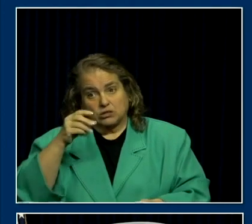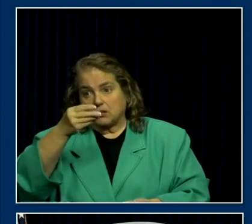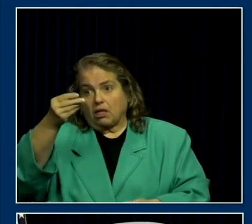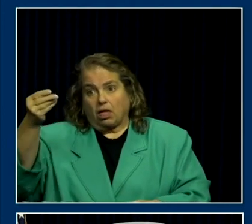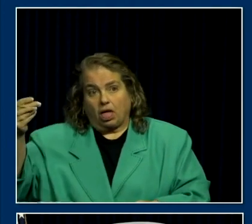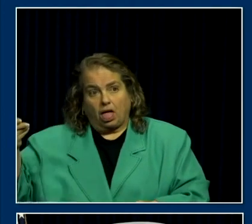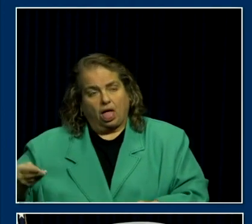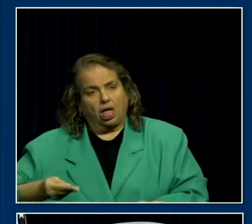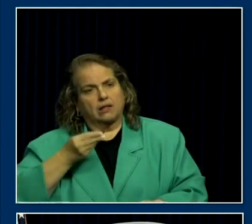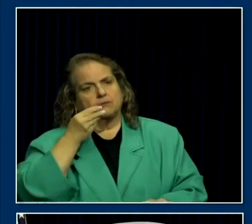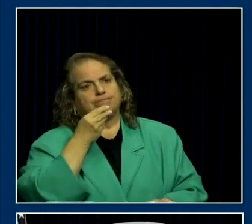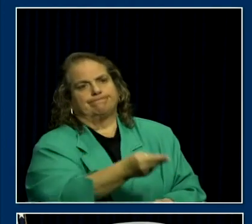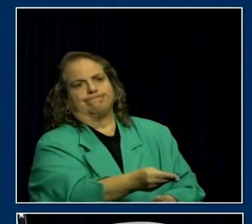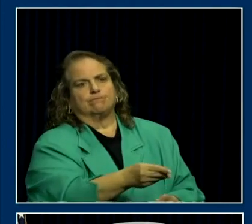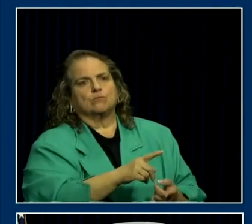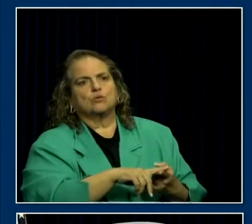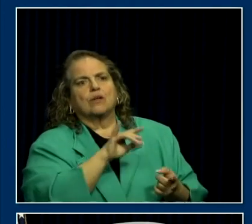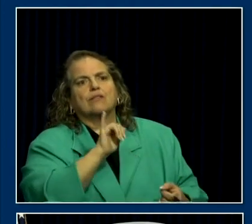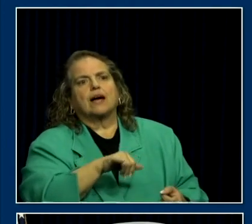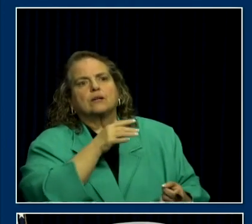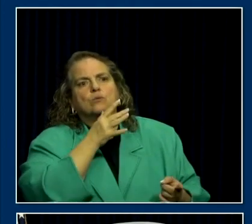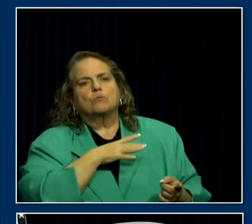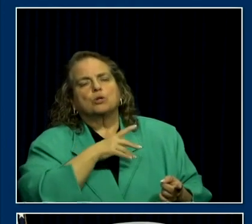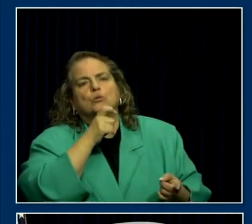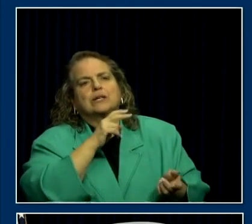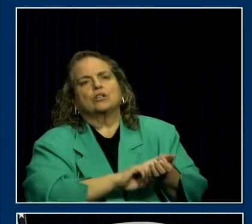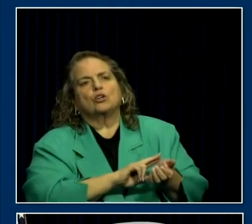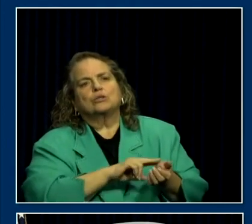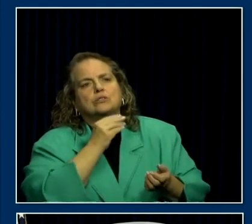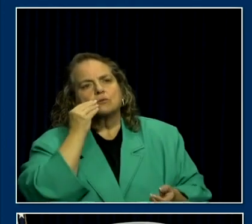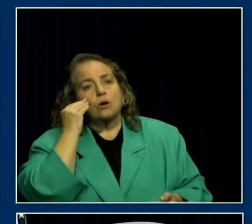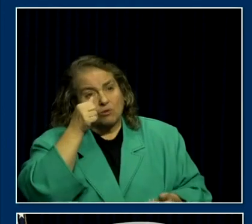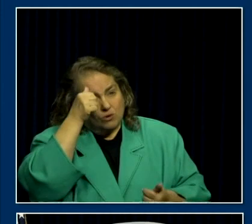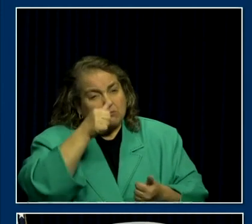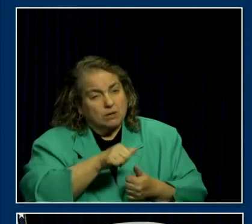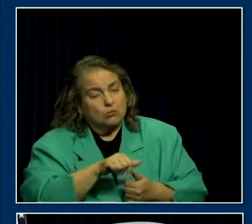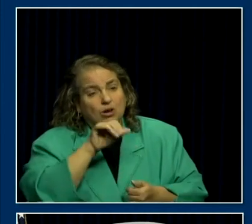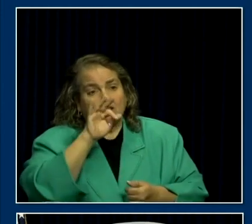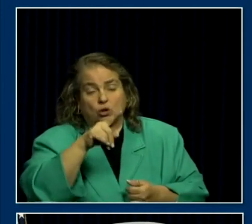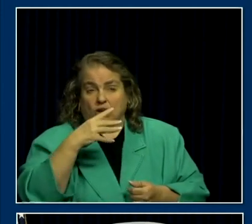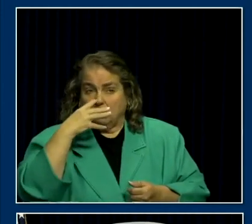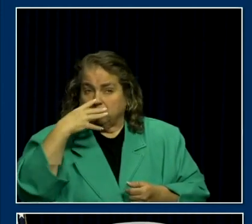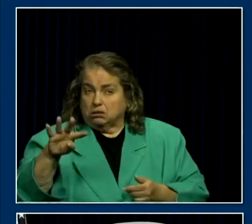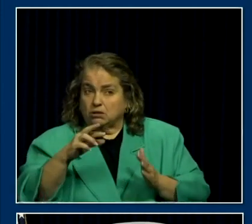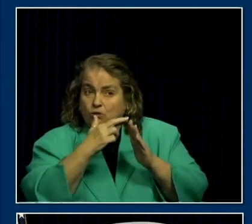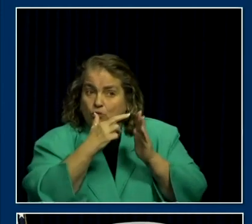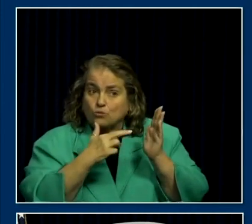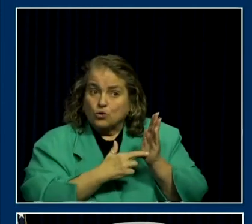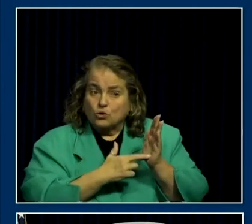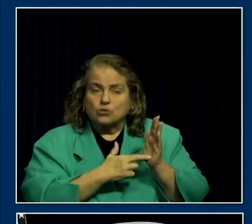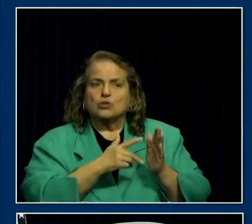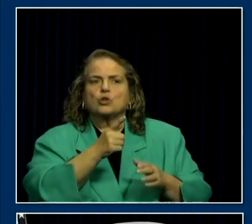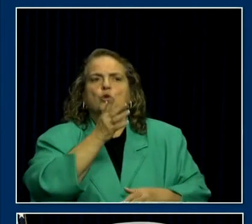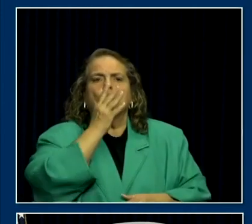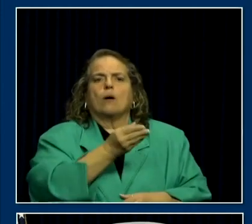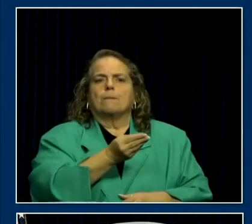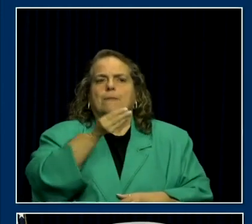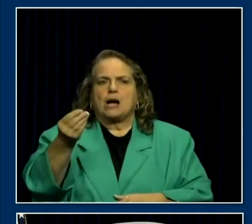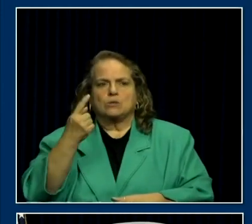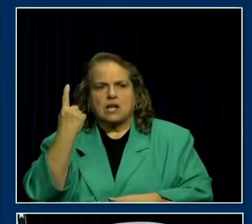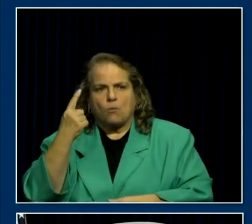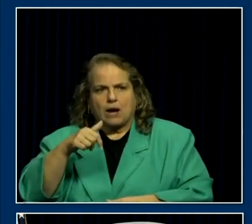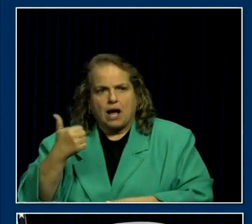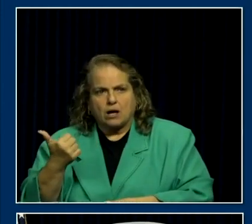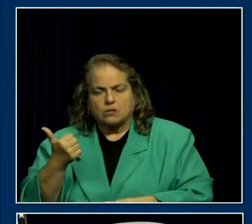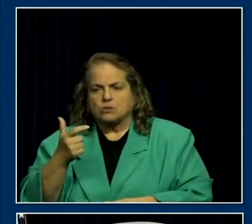if you're out there flaunting the rules, you may be passing something to someone else who goes home and passes it to their parent who